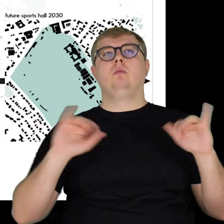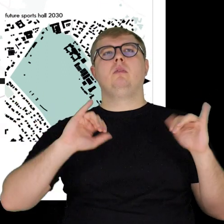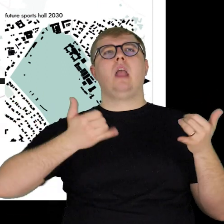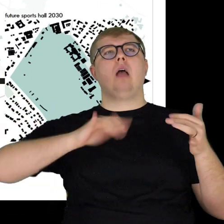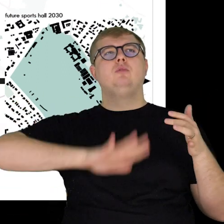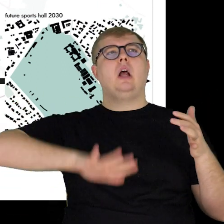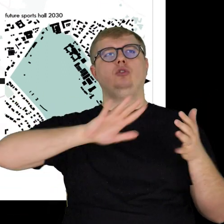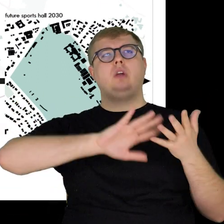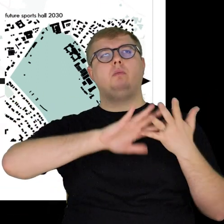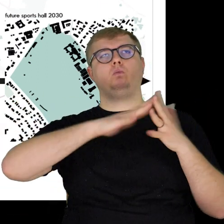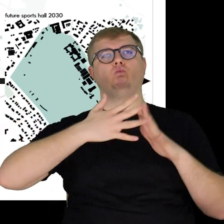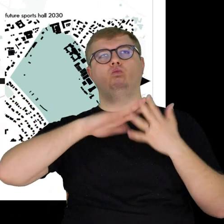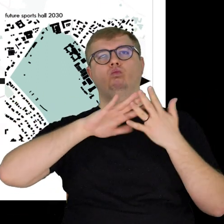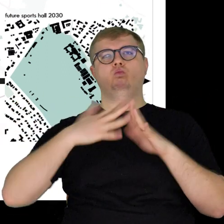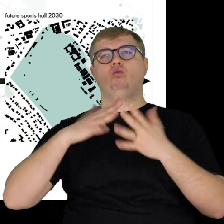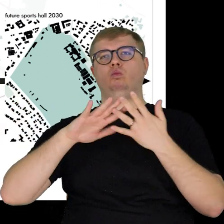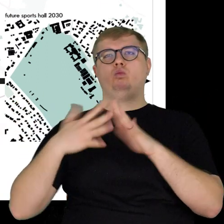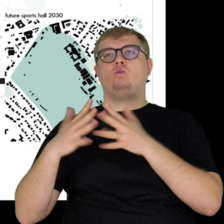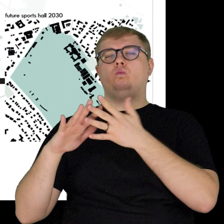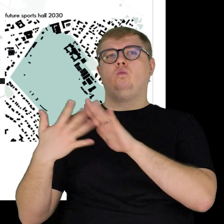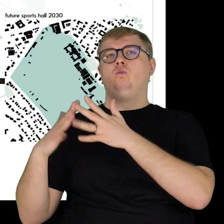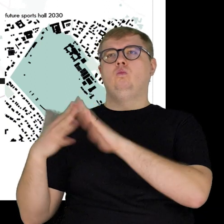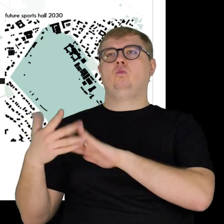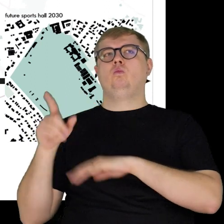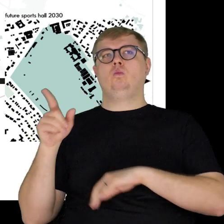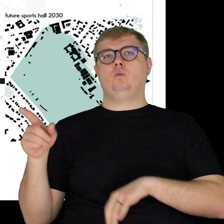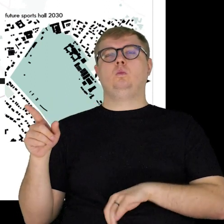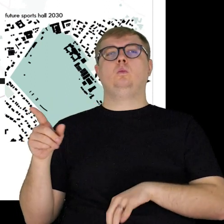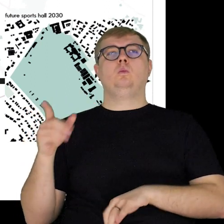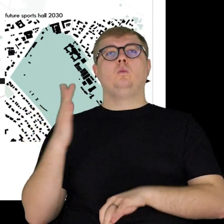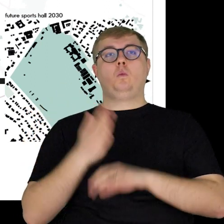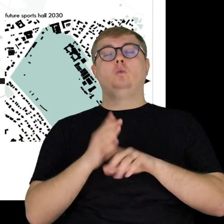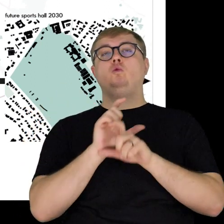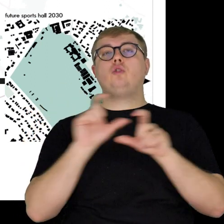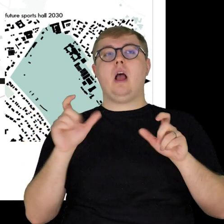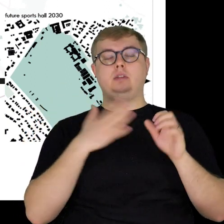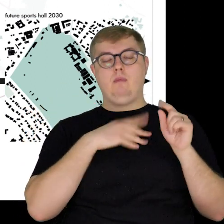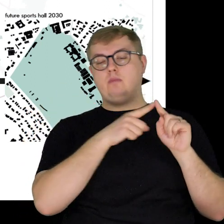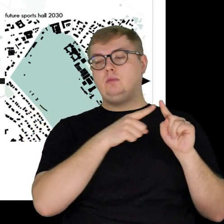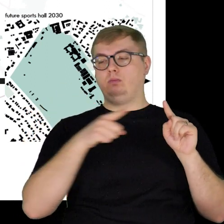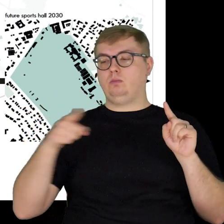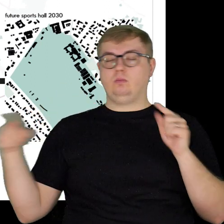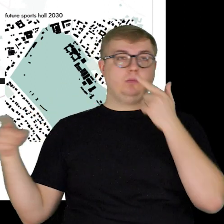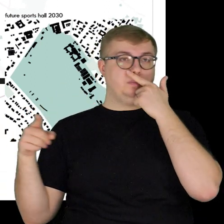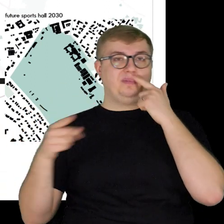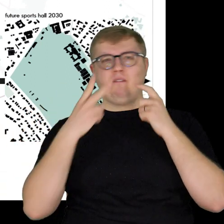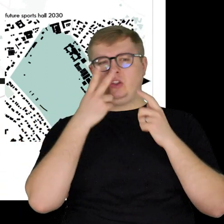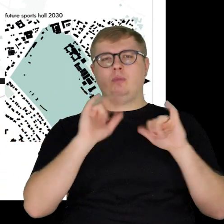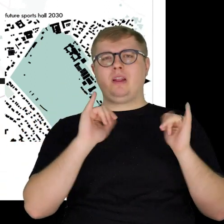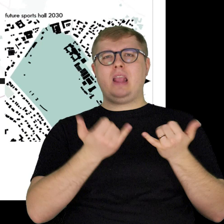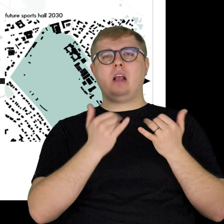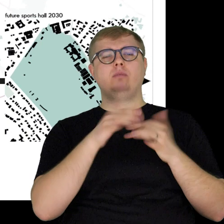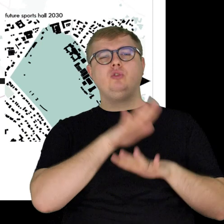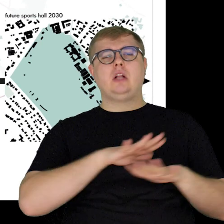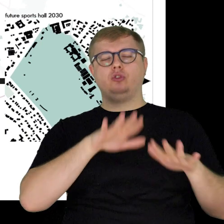through a period of time. So in this case, time is fairly linear, and we're looking at how the sort of materiality of the space has changed.